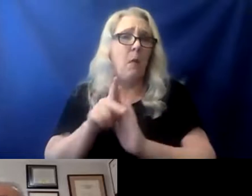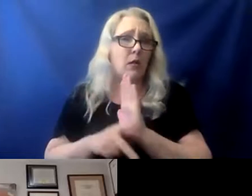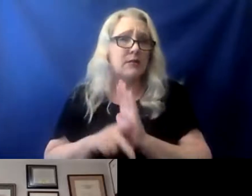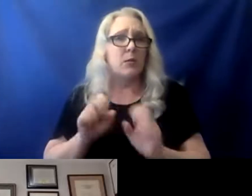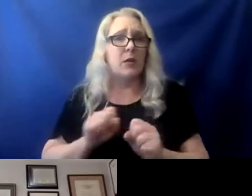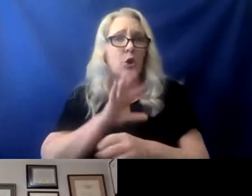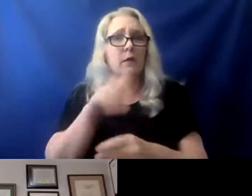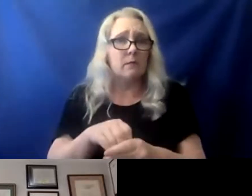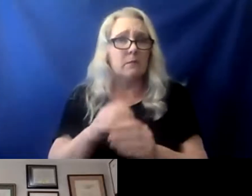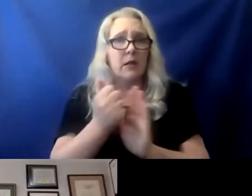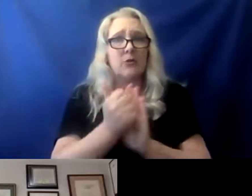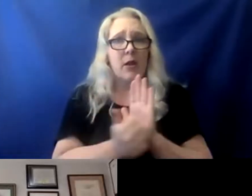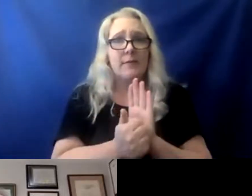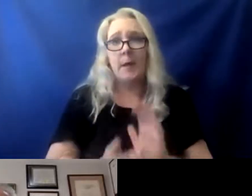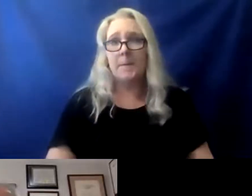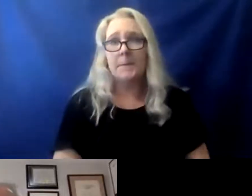agenda.